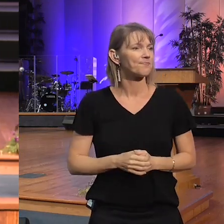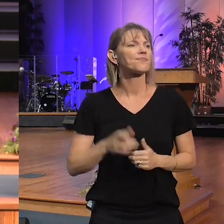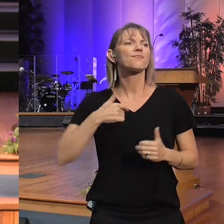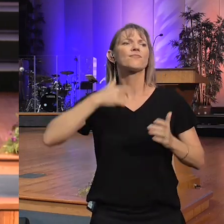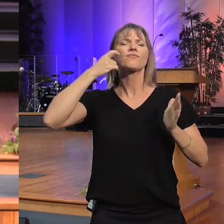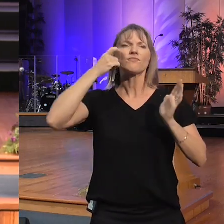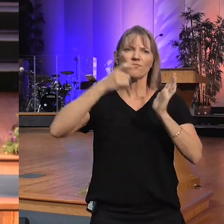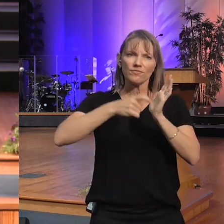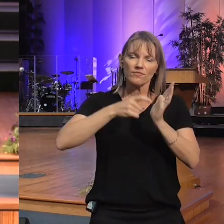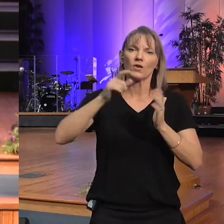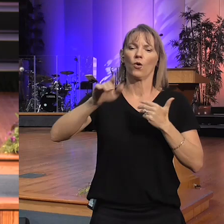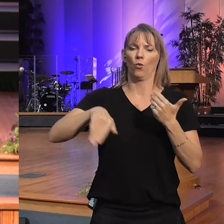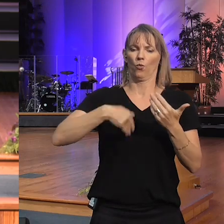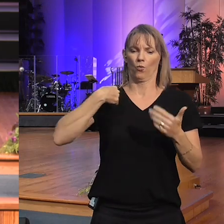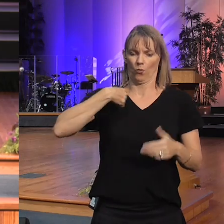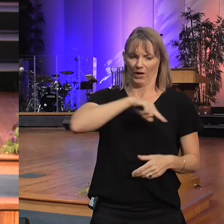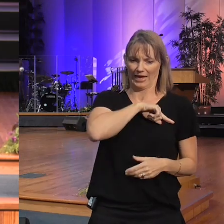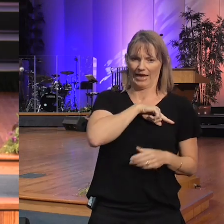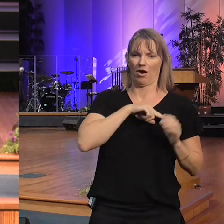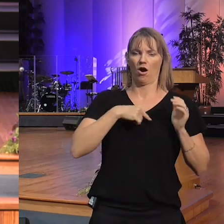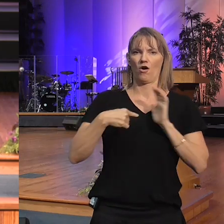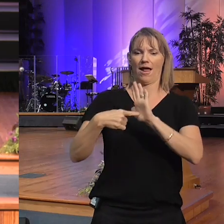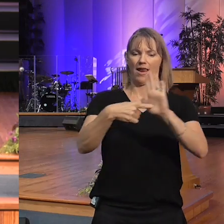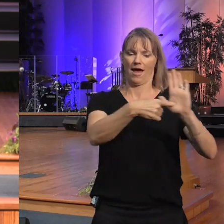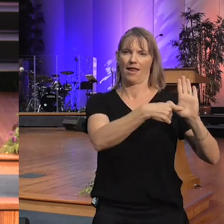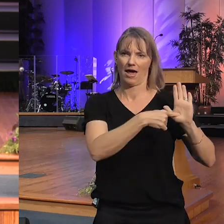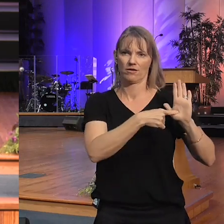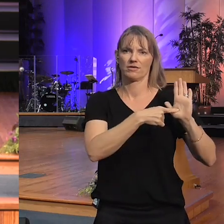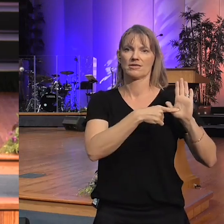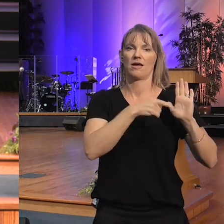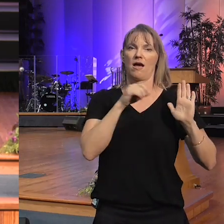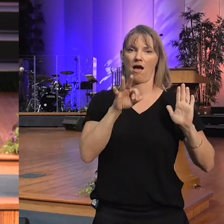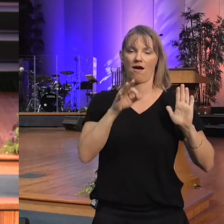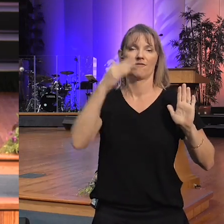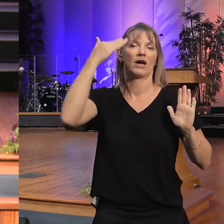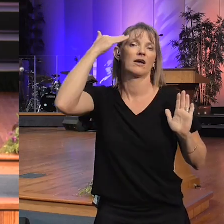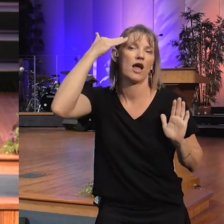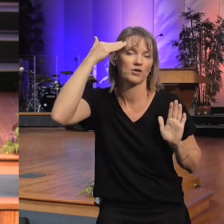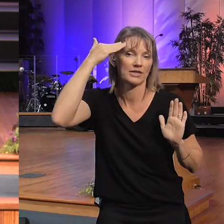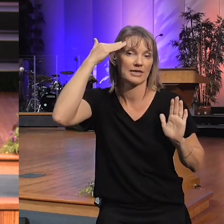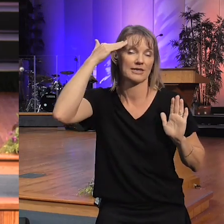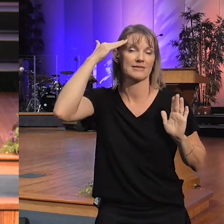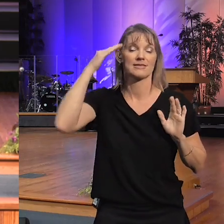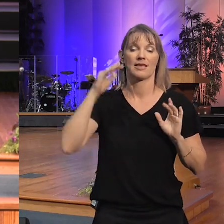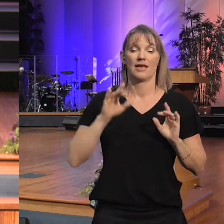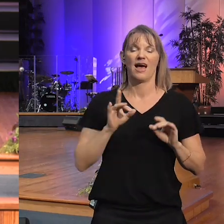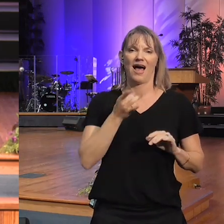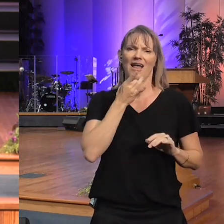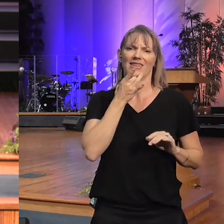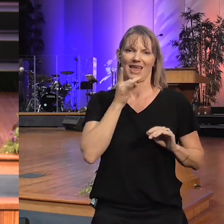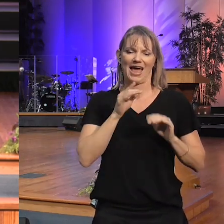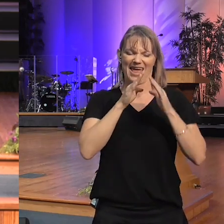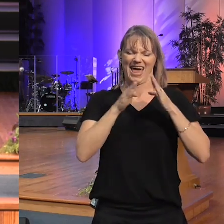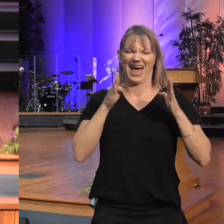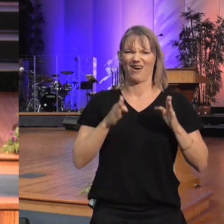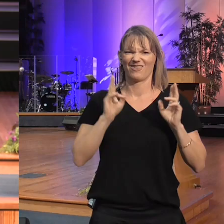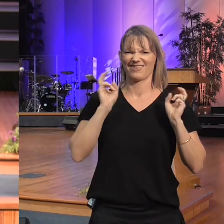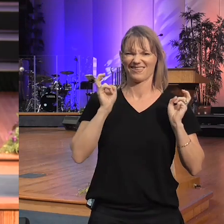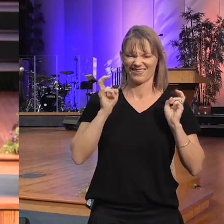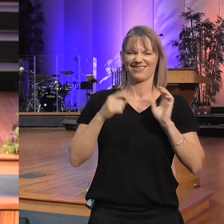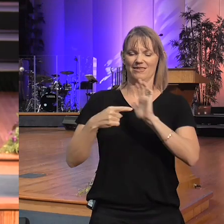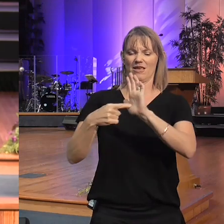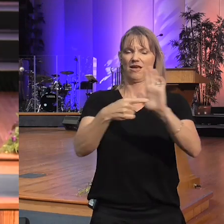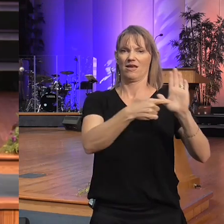For I recognize we are a lighthouse of consciousness. And a lighthouse of consciousness, consciousness means